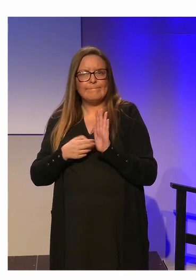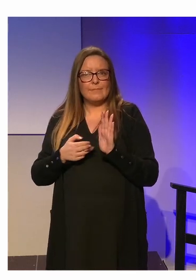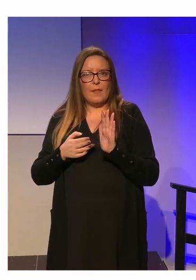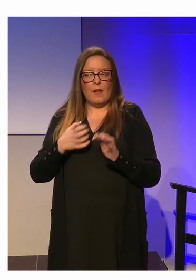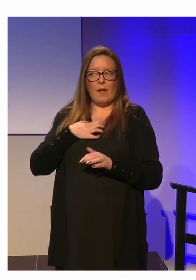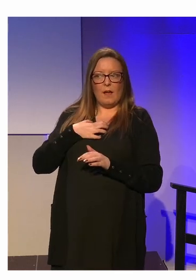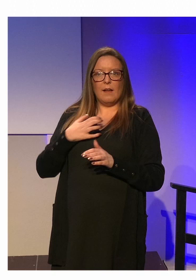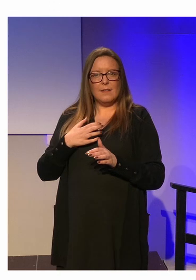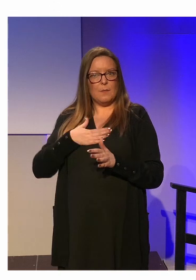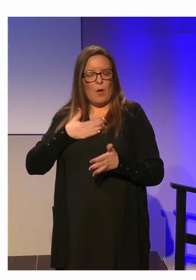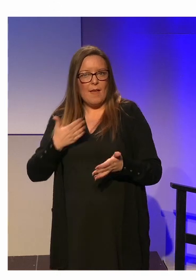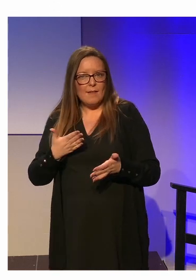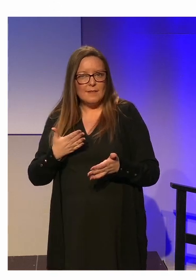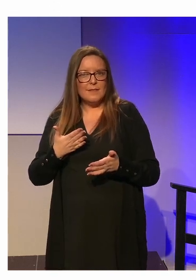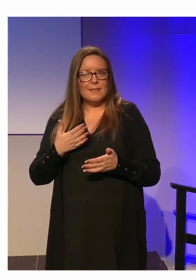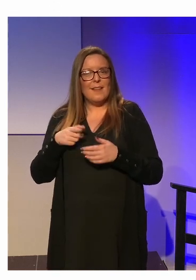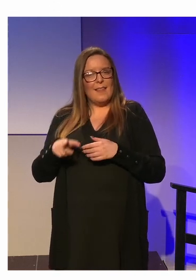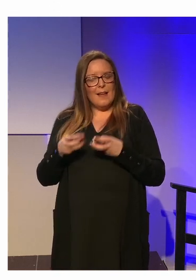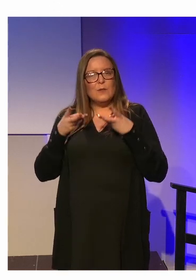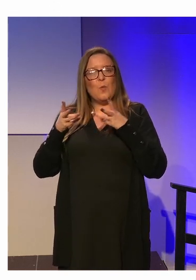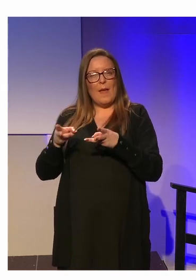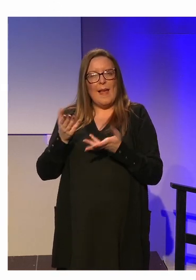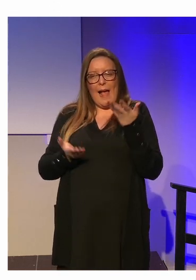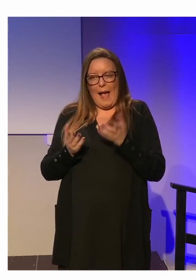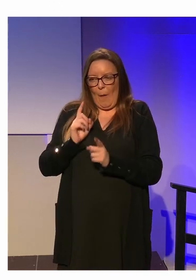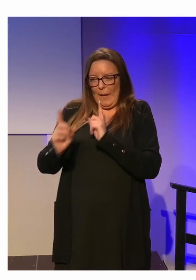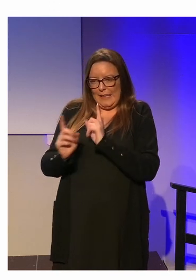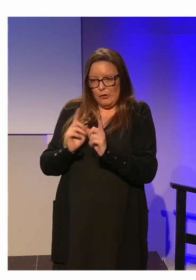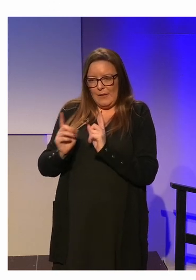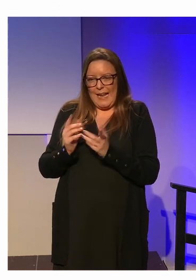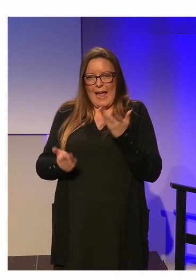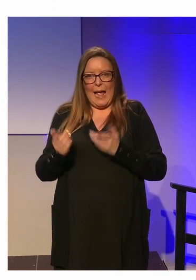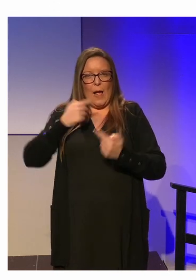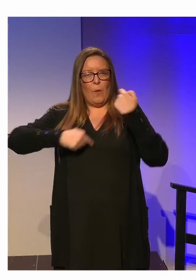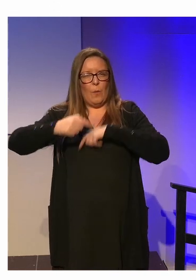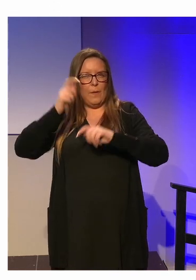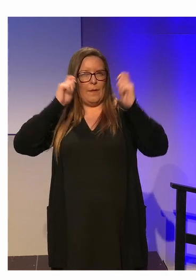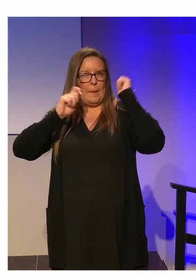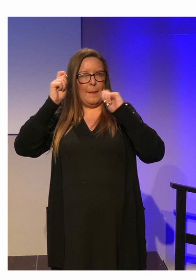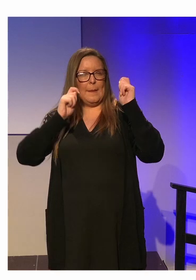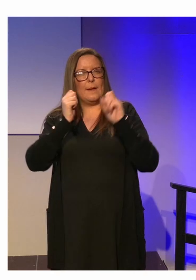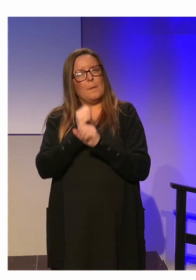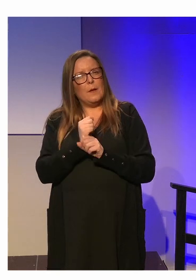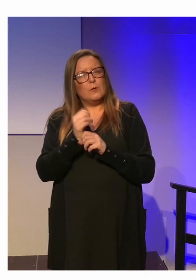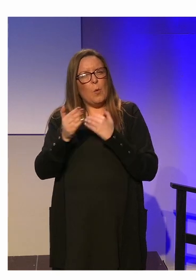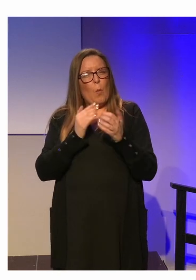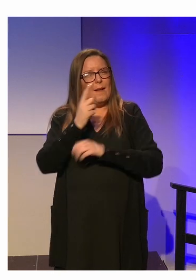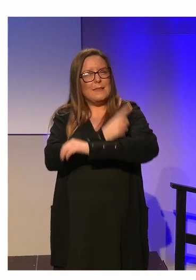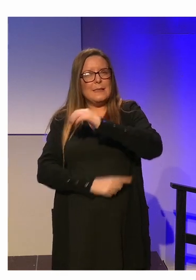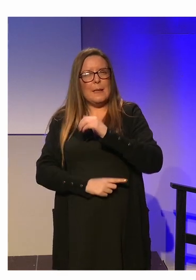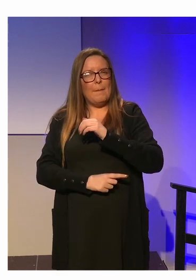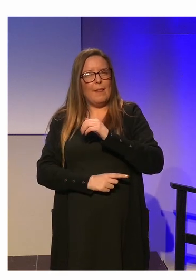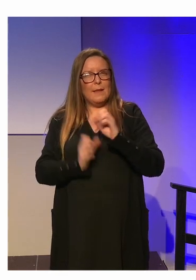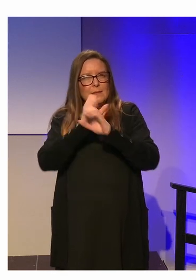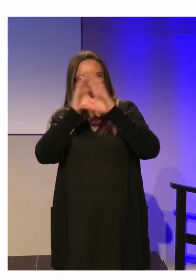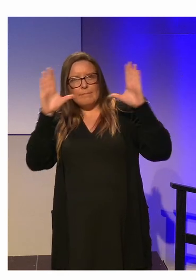surprised? That whole way that you interact, that we've been taught to think about and socialize what is disability,